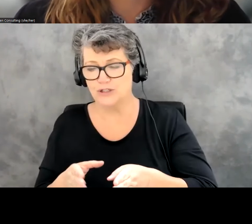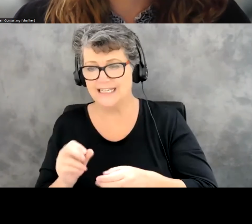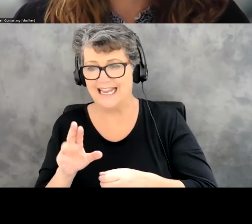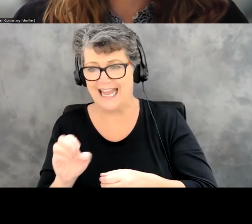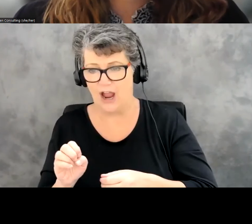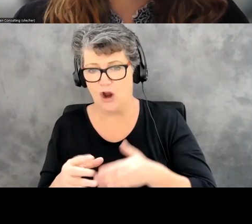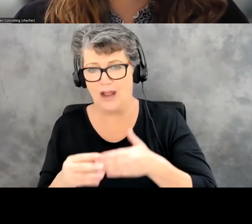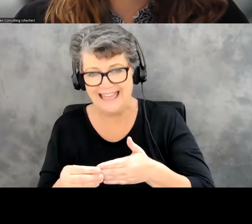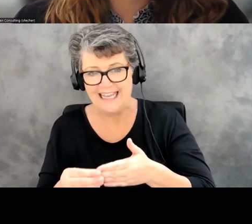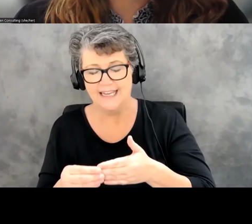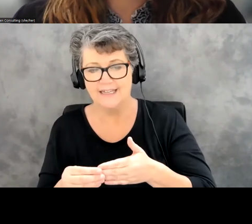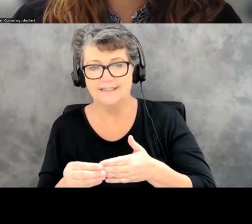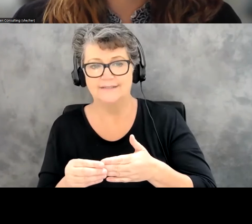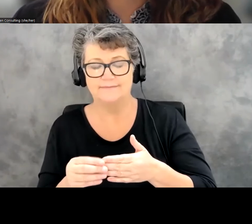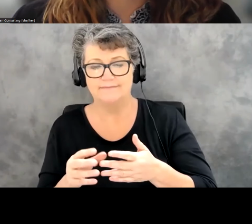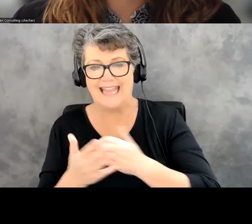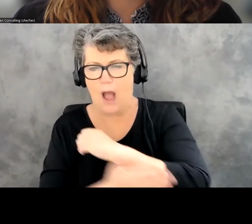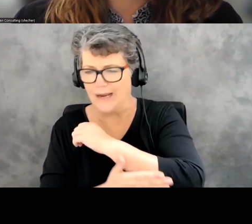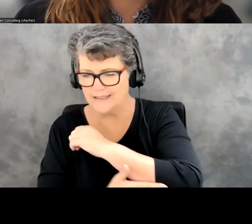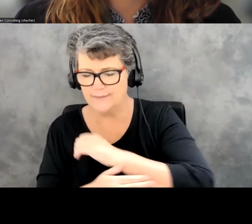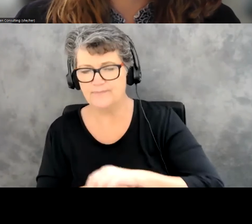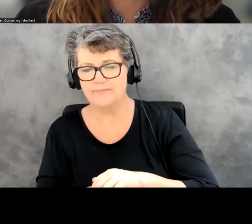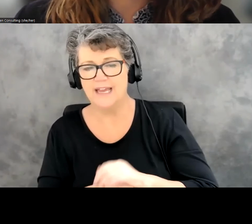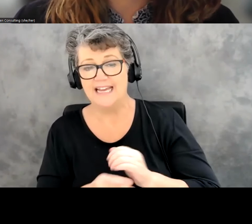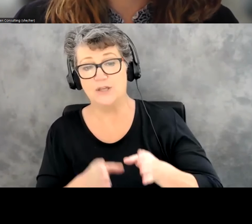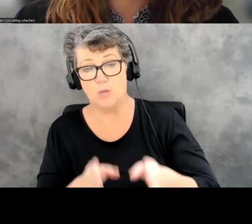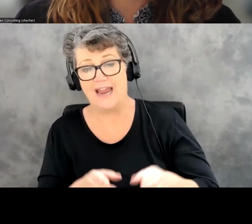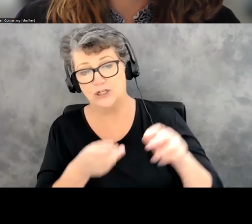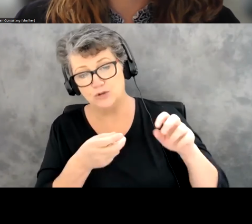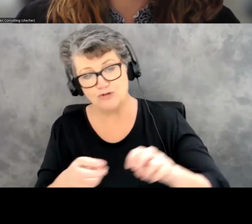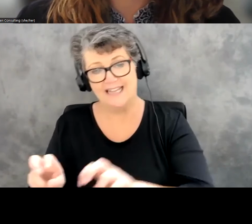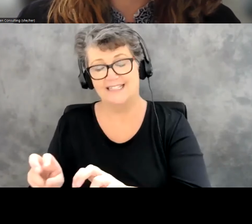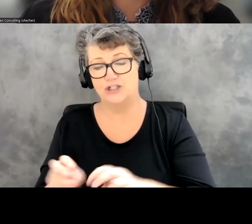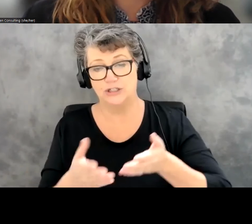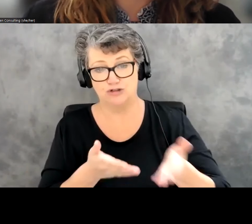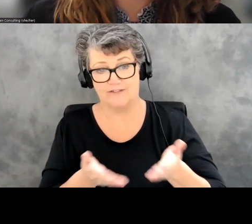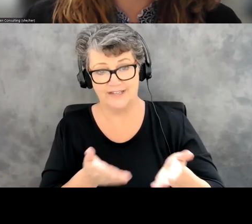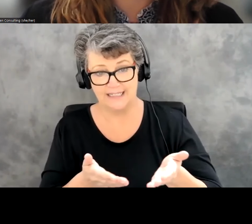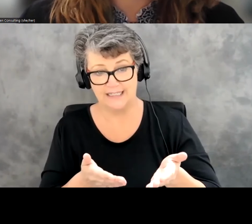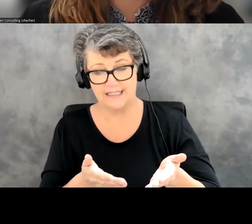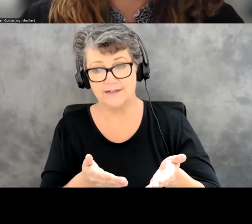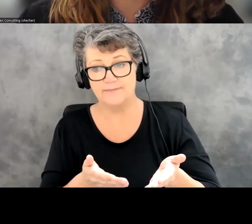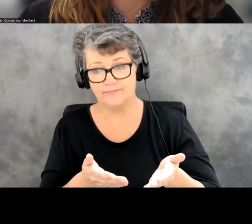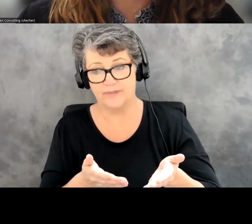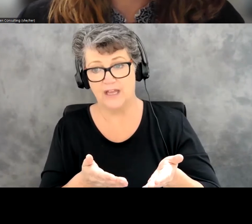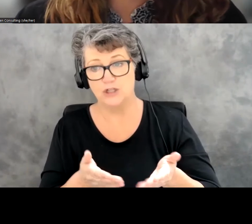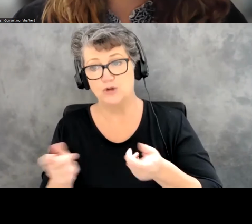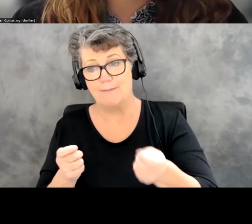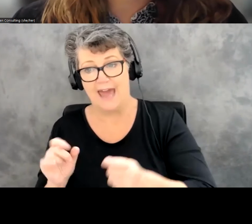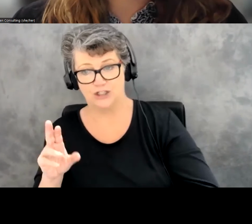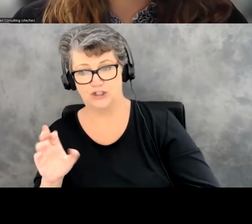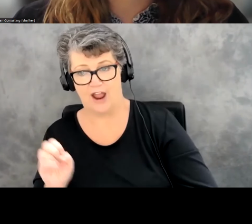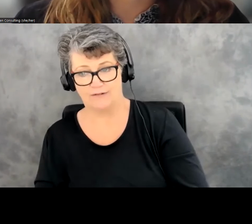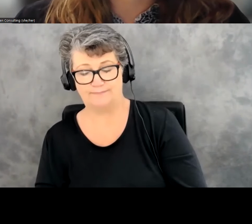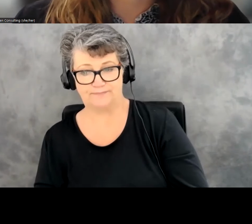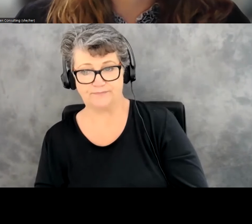so counties. And they serve as a way to transition services until there's a transition to managed care. So